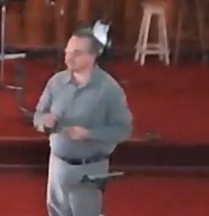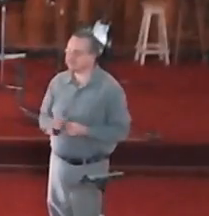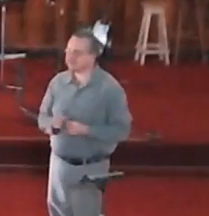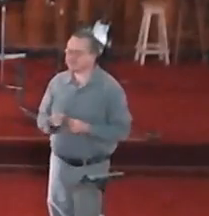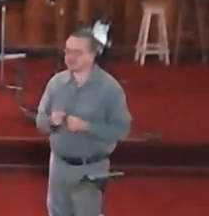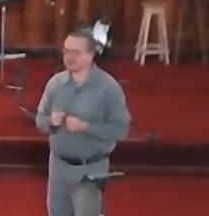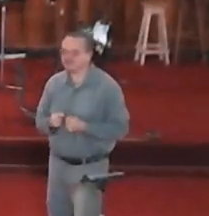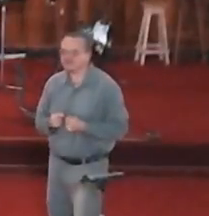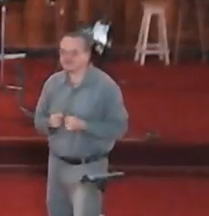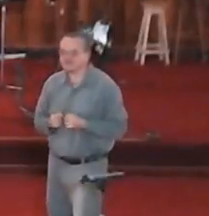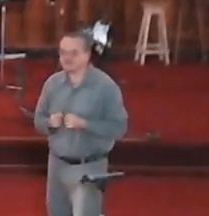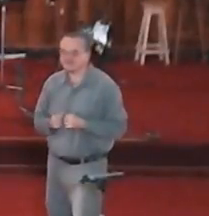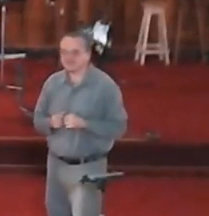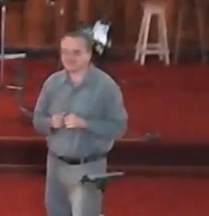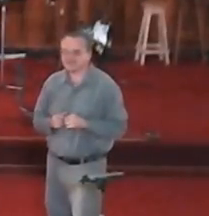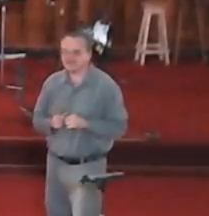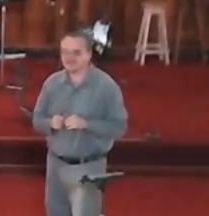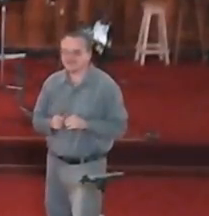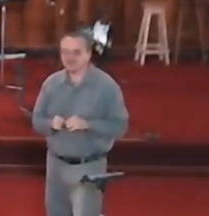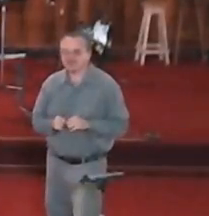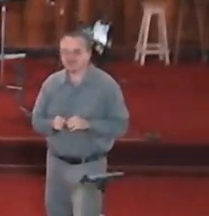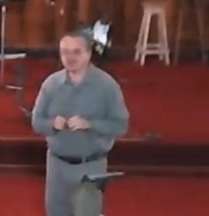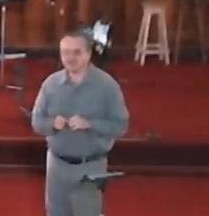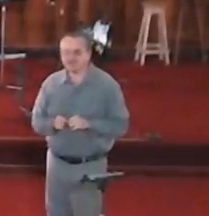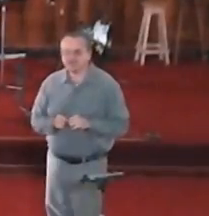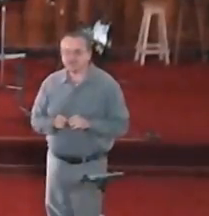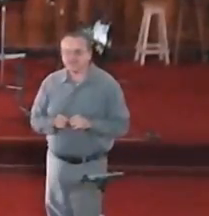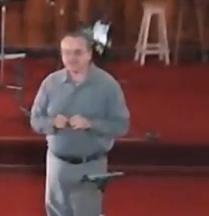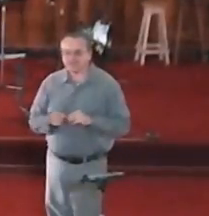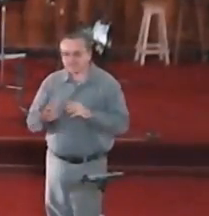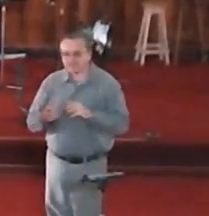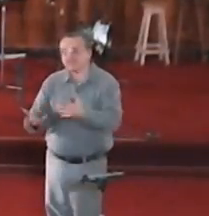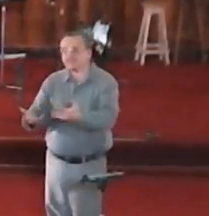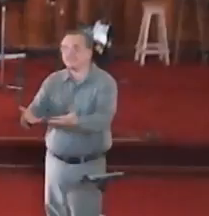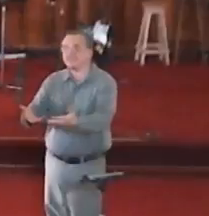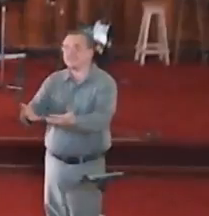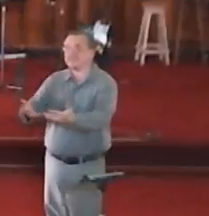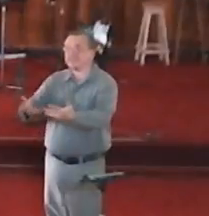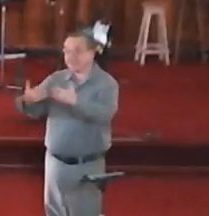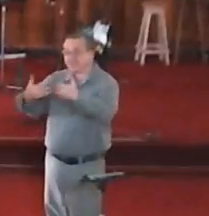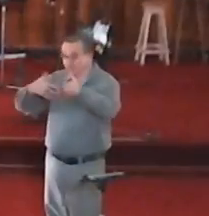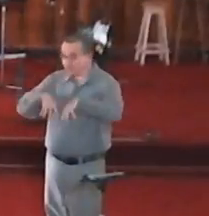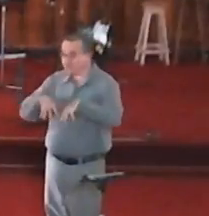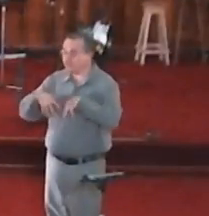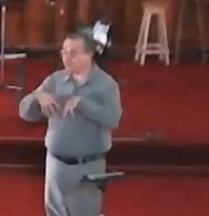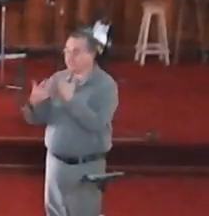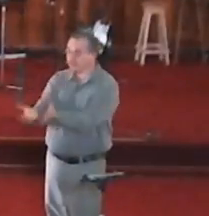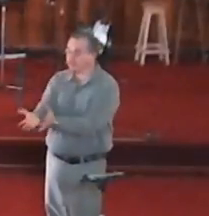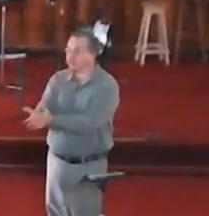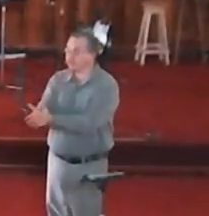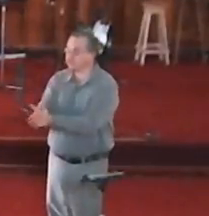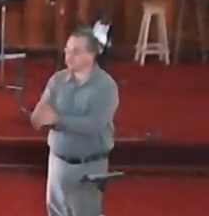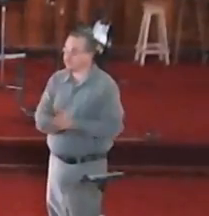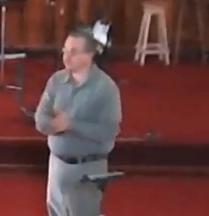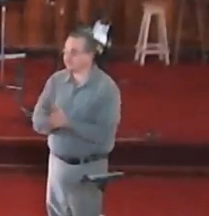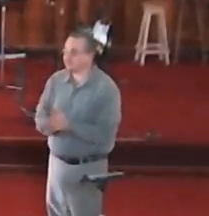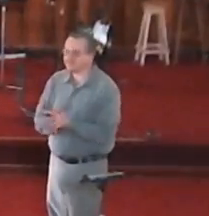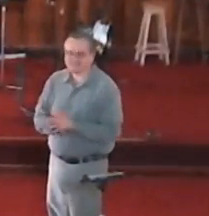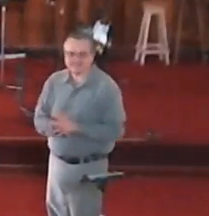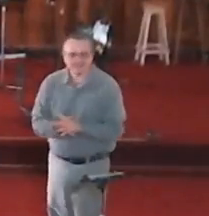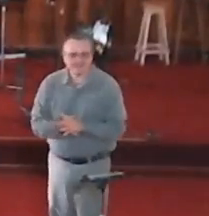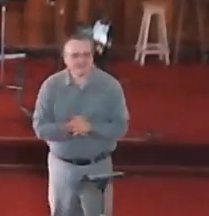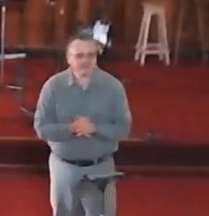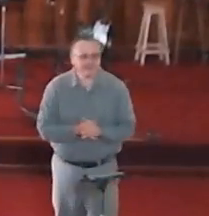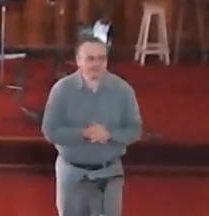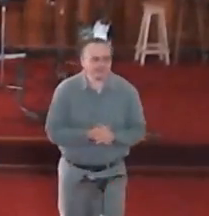God knows how to make use even of conflict. Y sabe sacar lo bueno de algo malo. And he knows how to